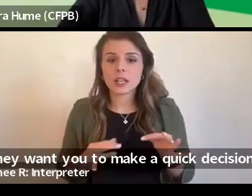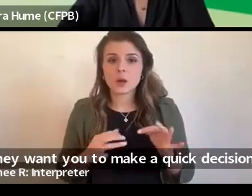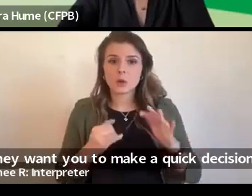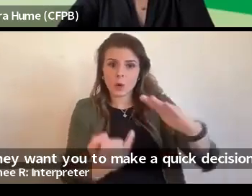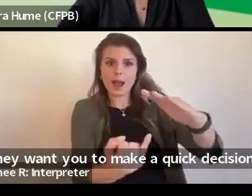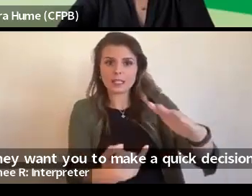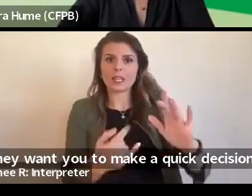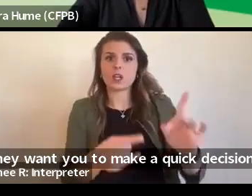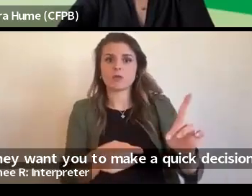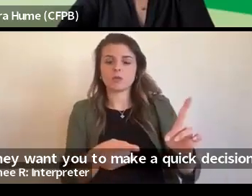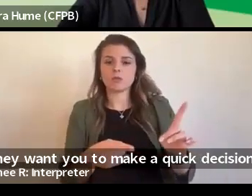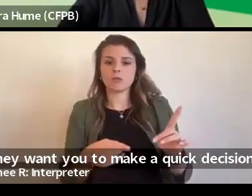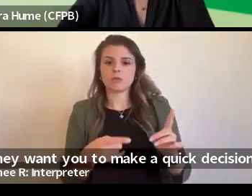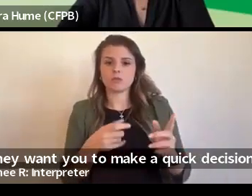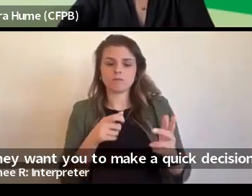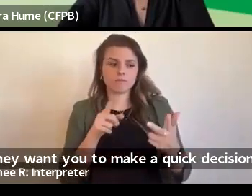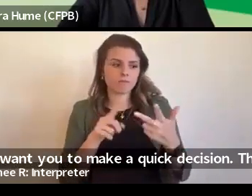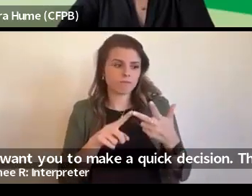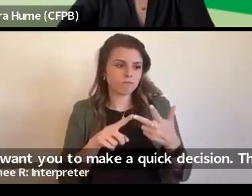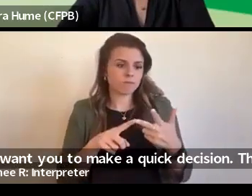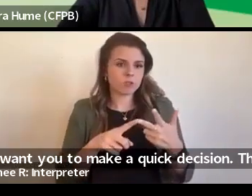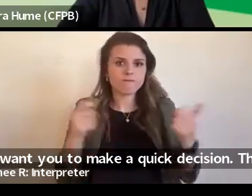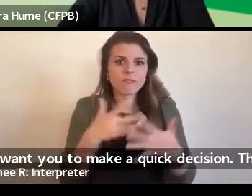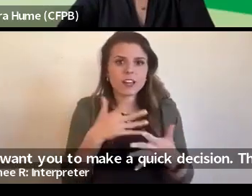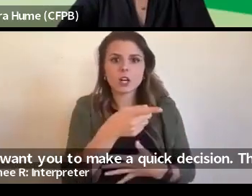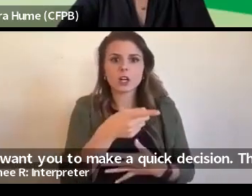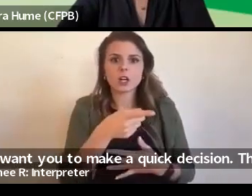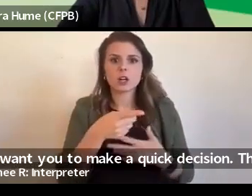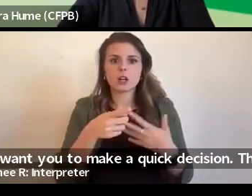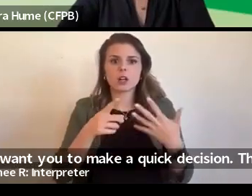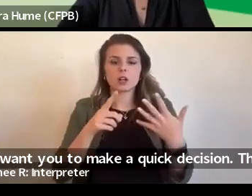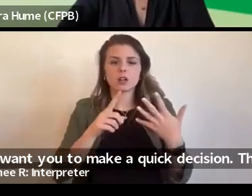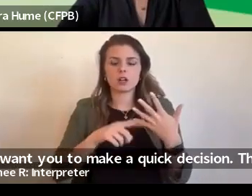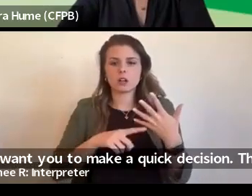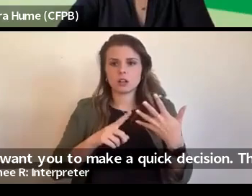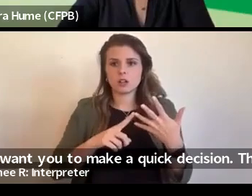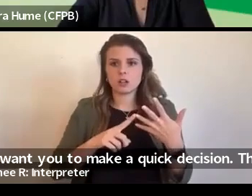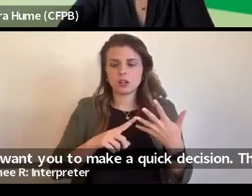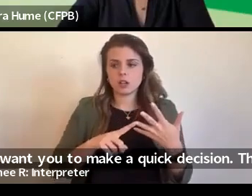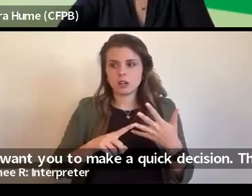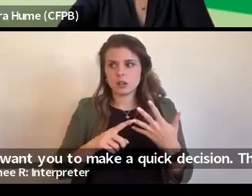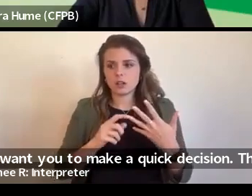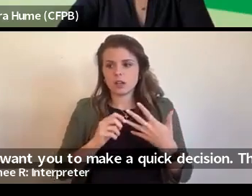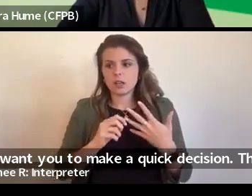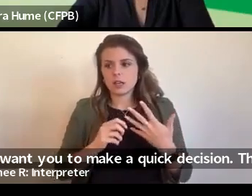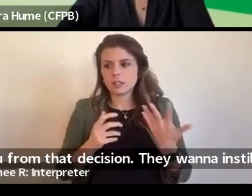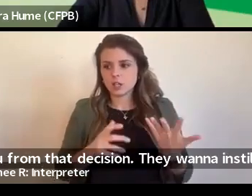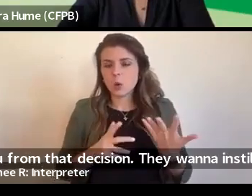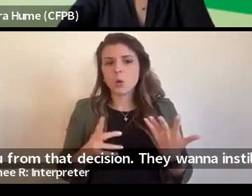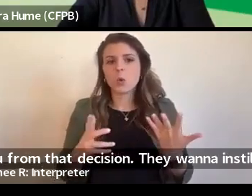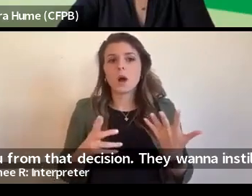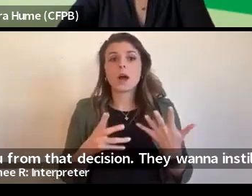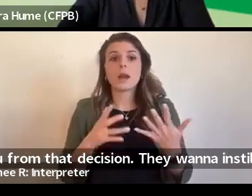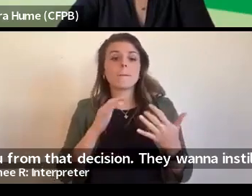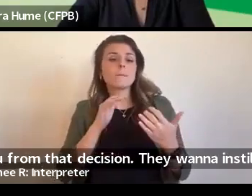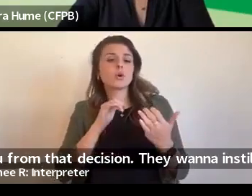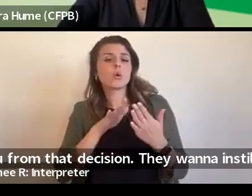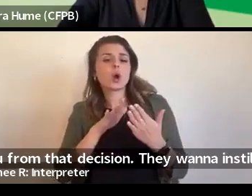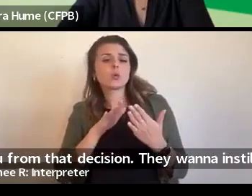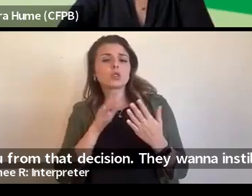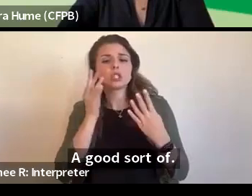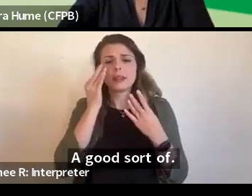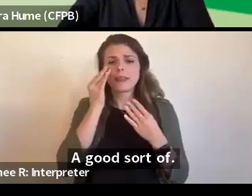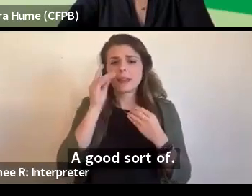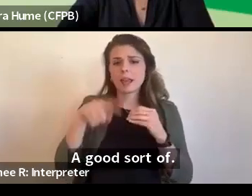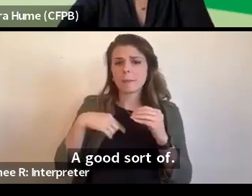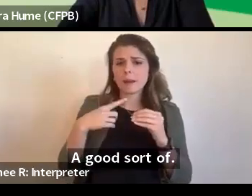decision. They want to instill fear. So a good sort of approach is to think in